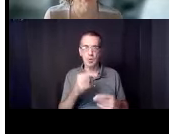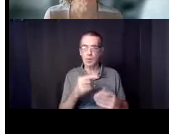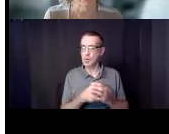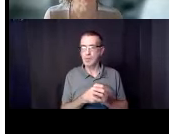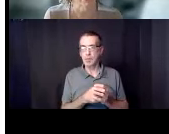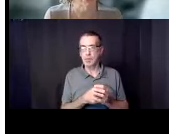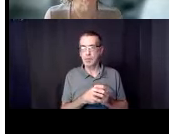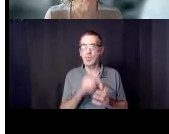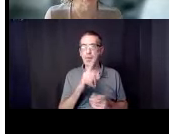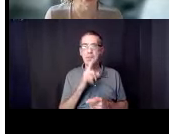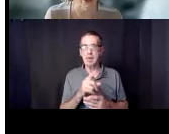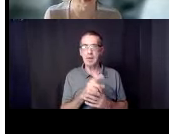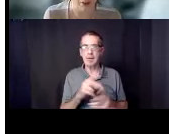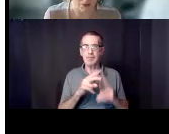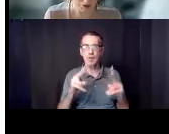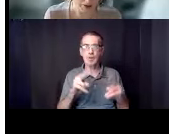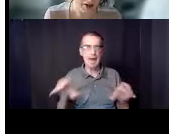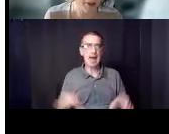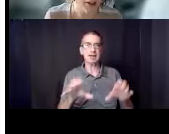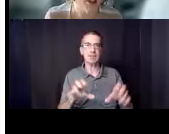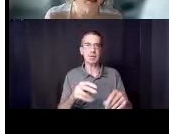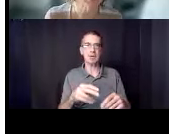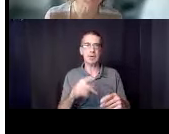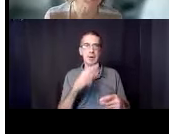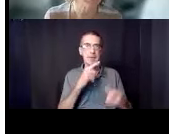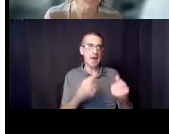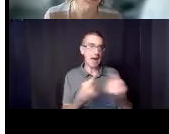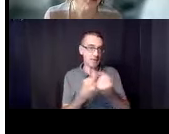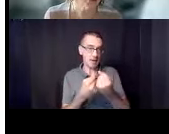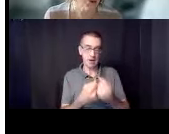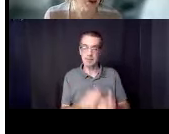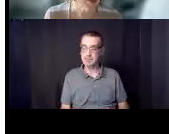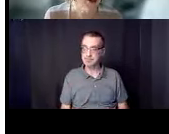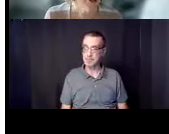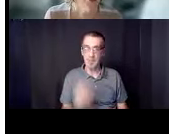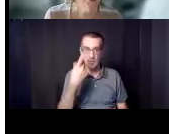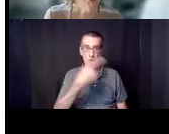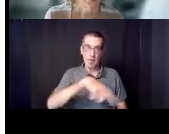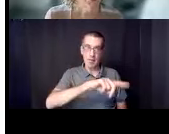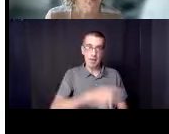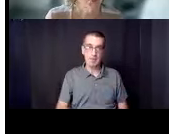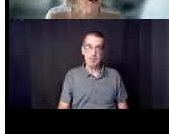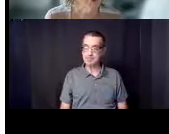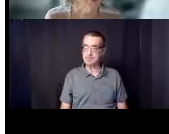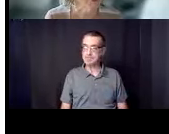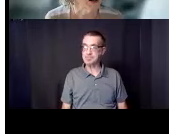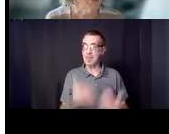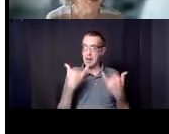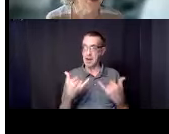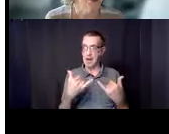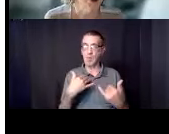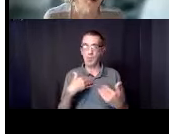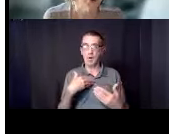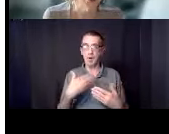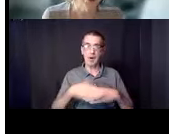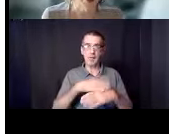really be very actively and vocally advocating for them. So now we will cover